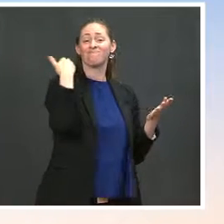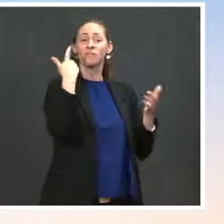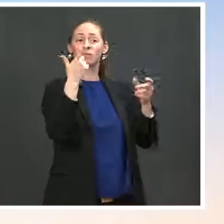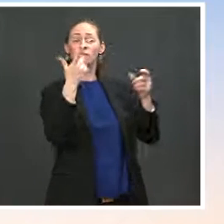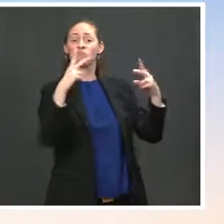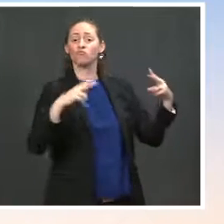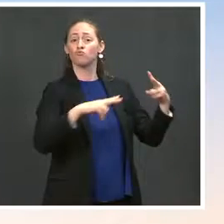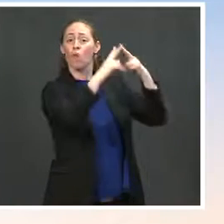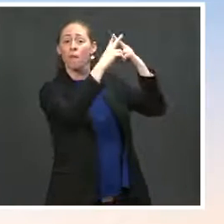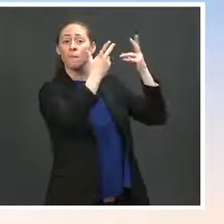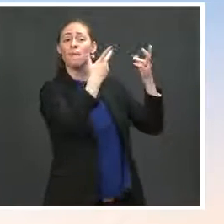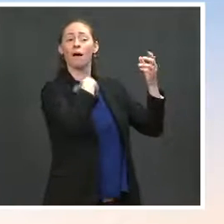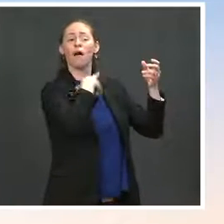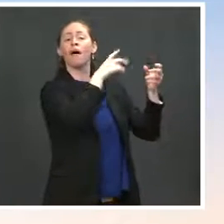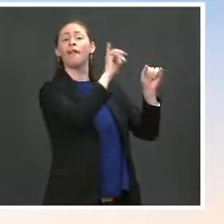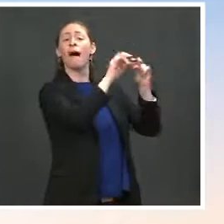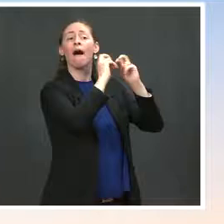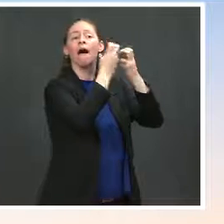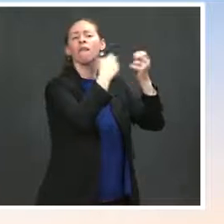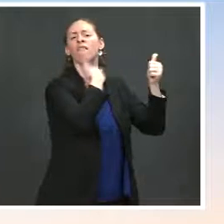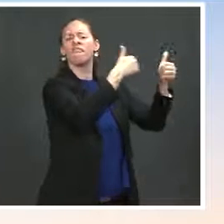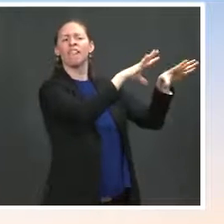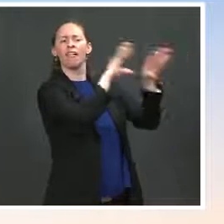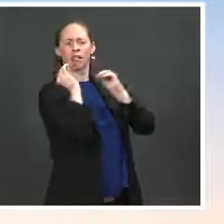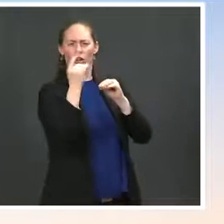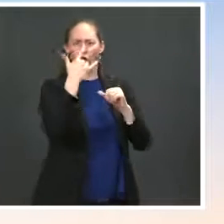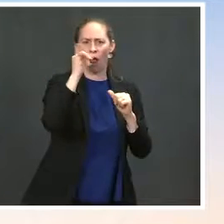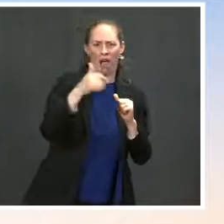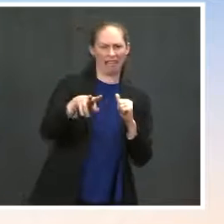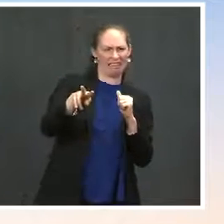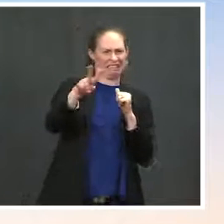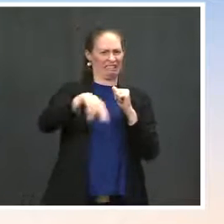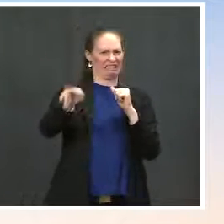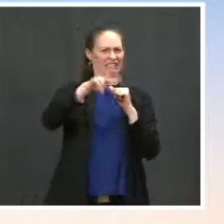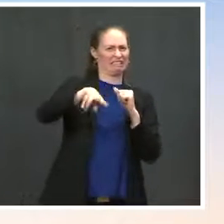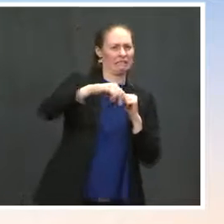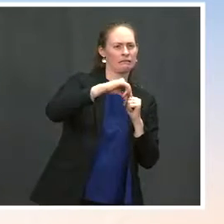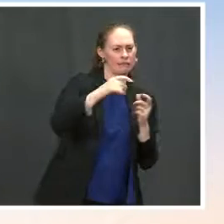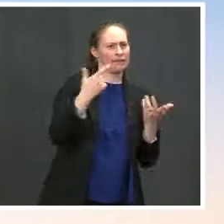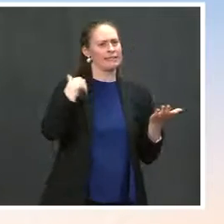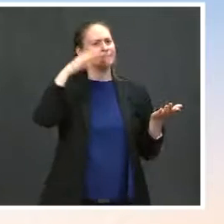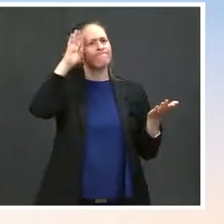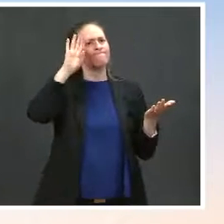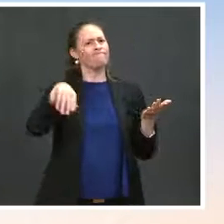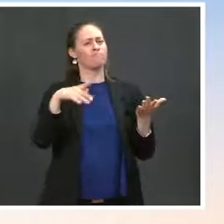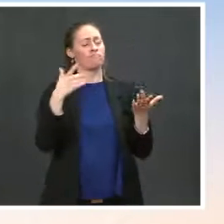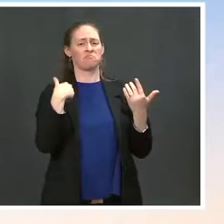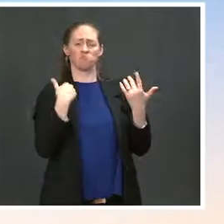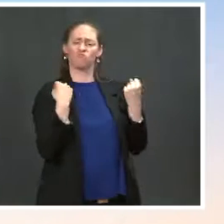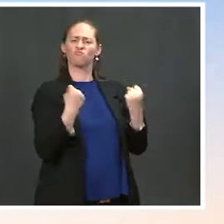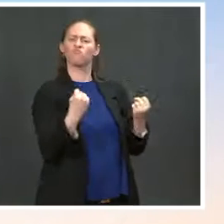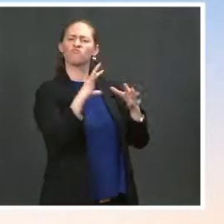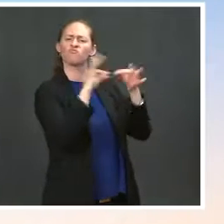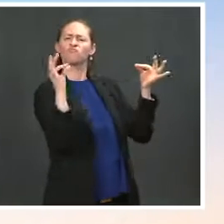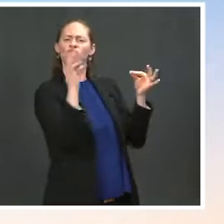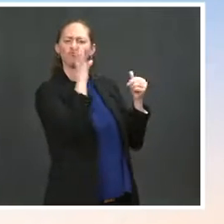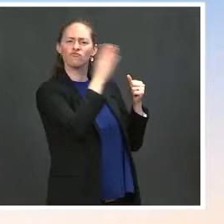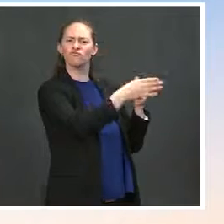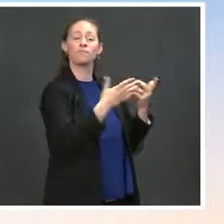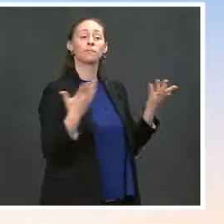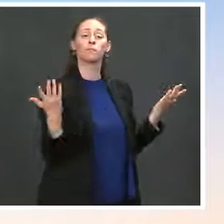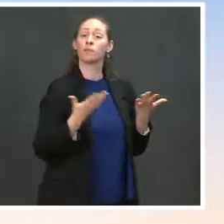going to happen in the next 4 years? And to which there is a very, very powerful answer, which